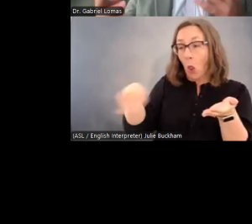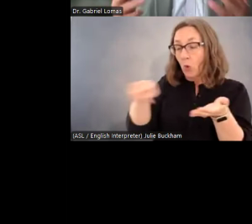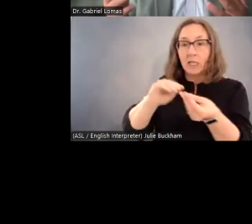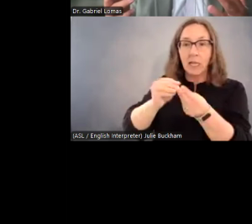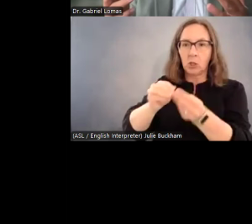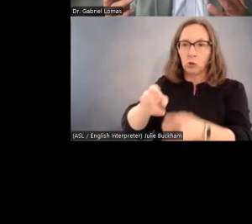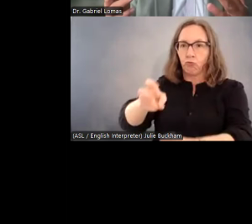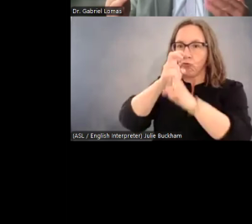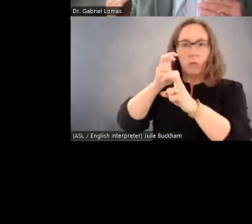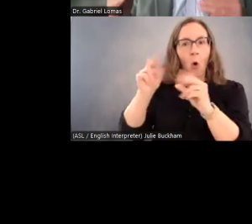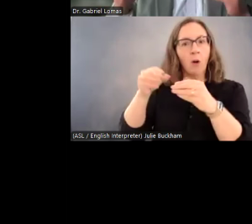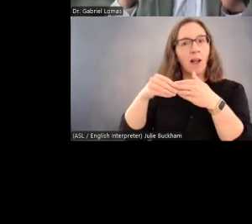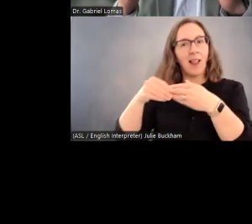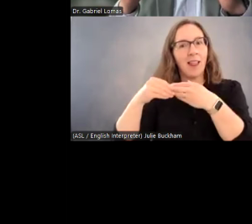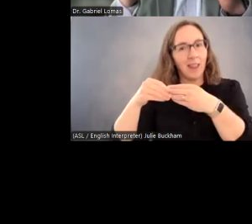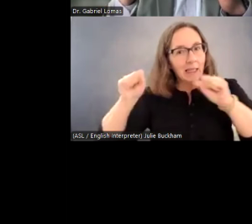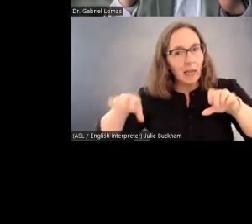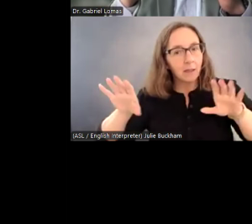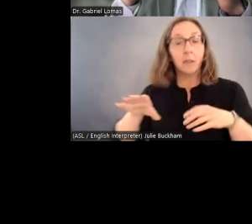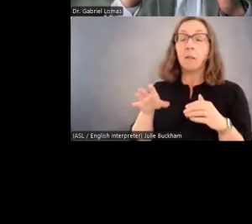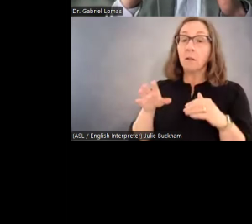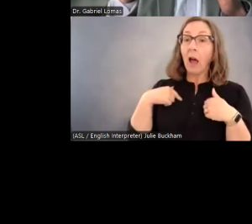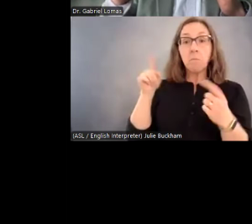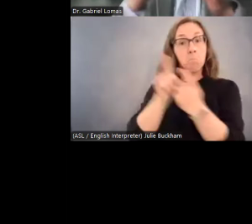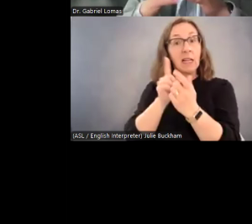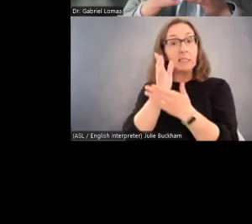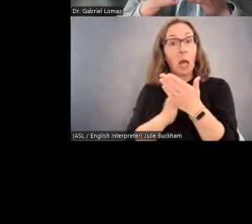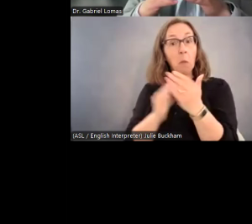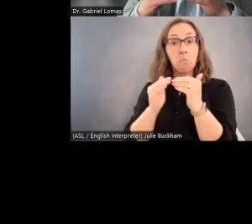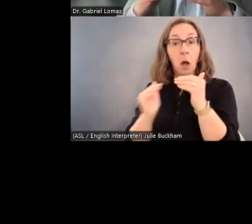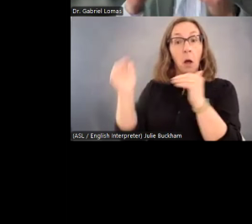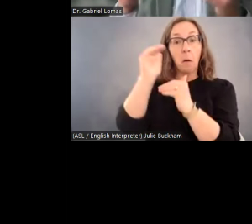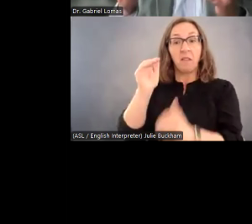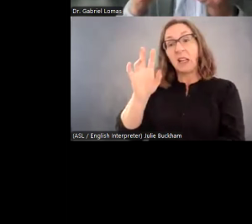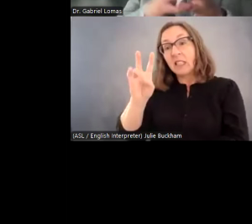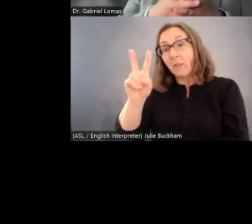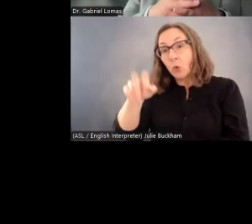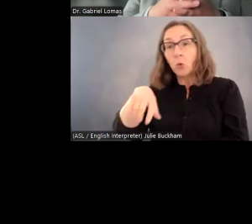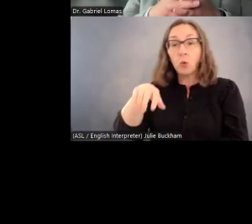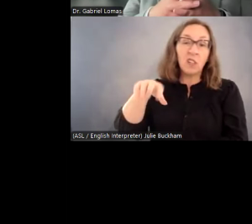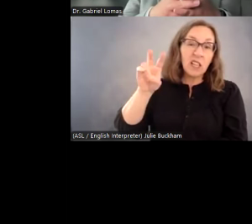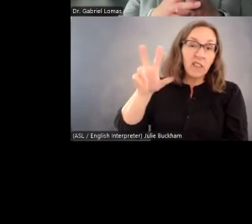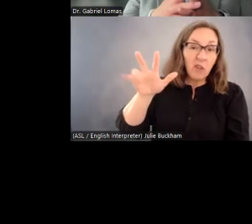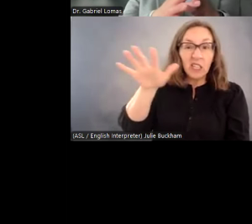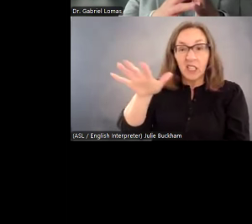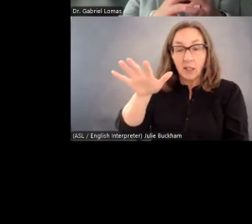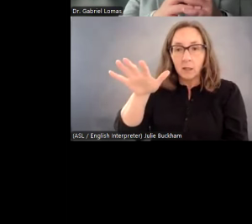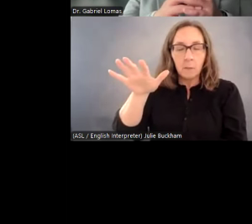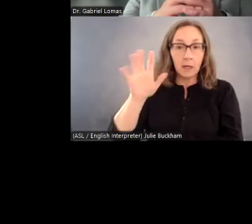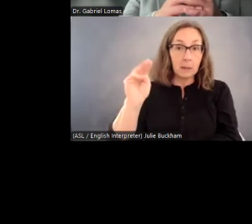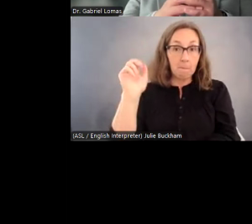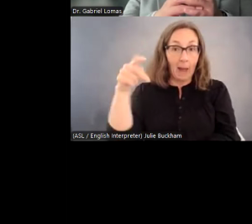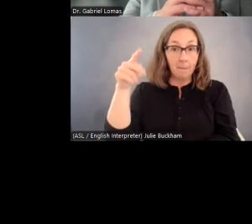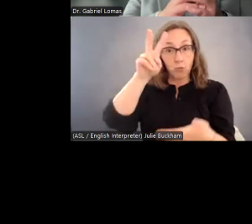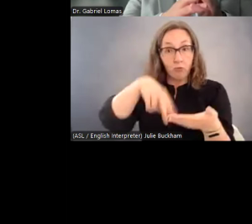I have met people who function above that, like 72, 73, but they can't read a map.